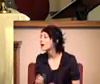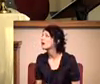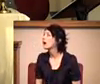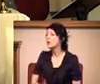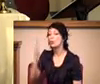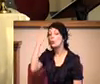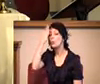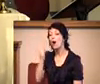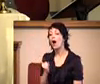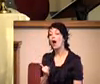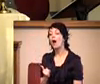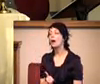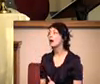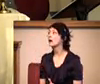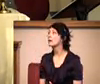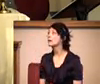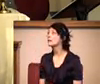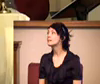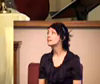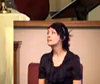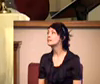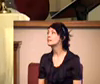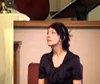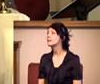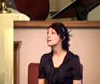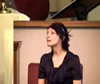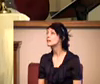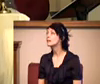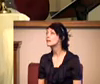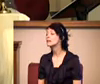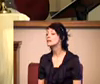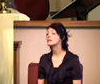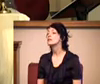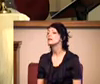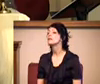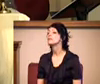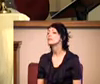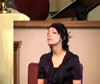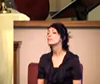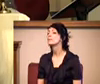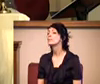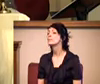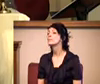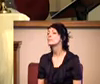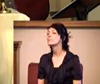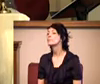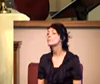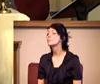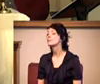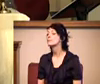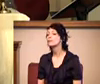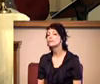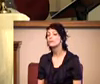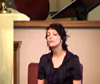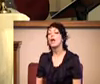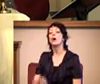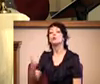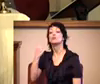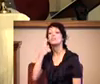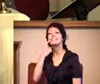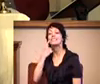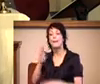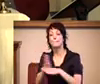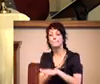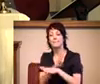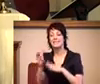Why is it that one of the up-and-coming income businesses of the United States is building jails to